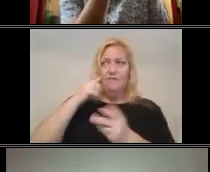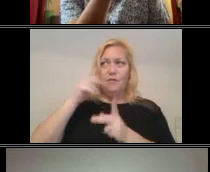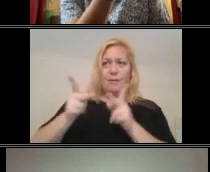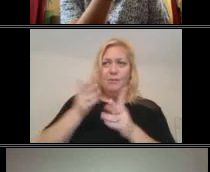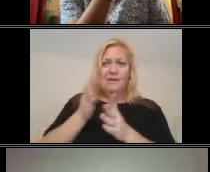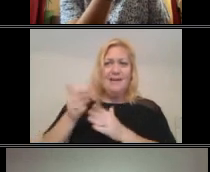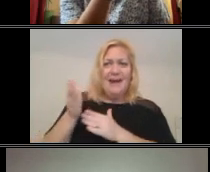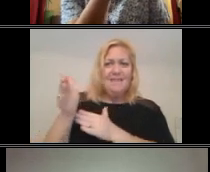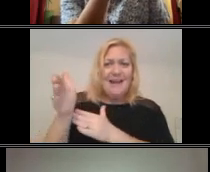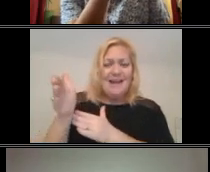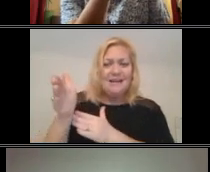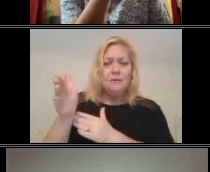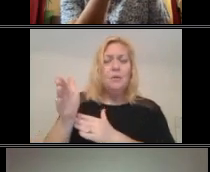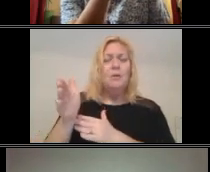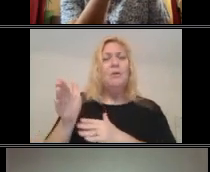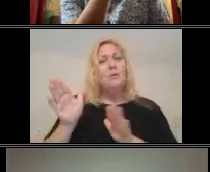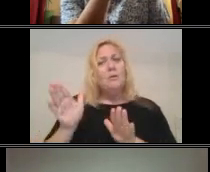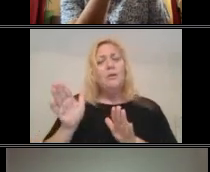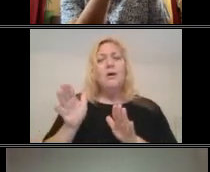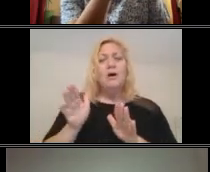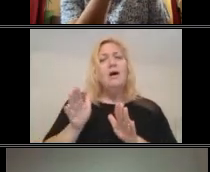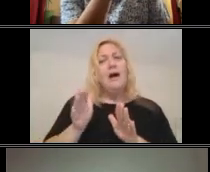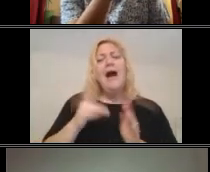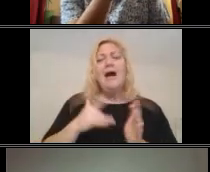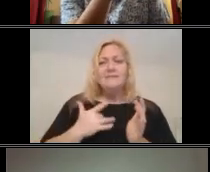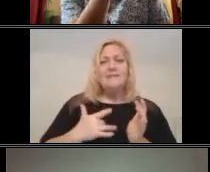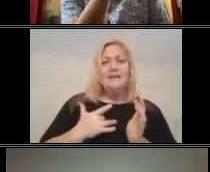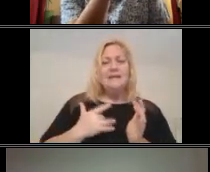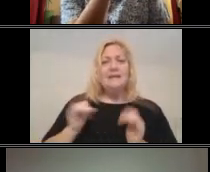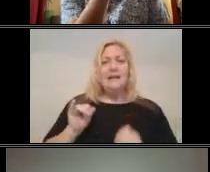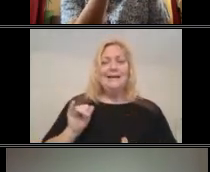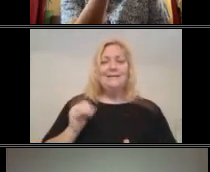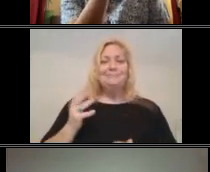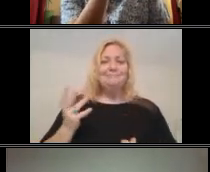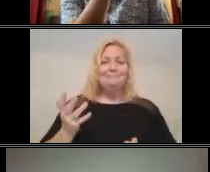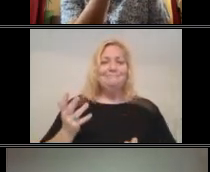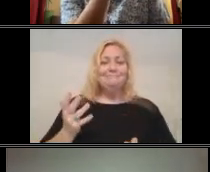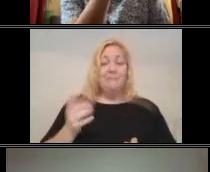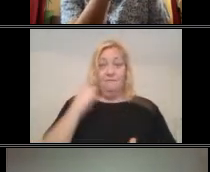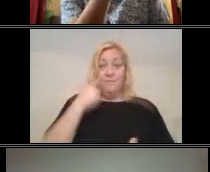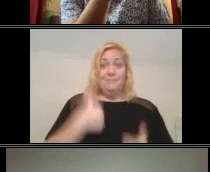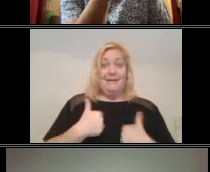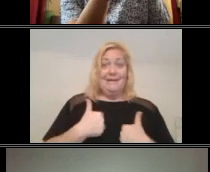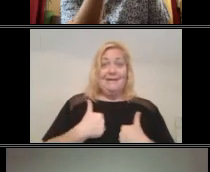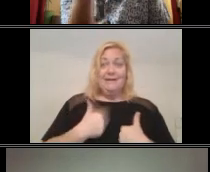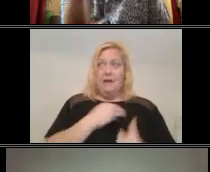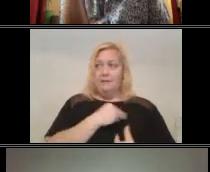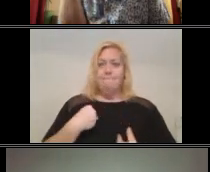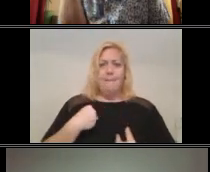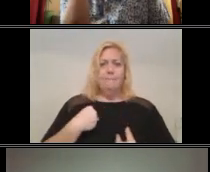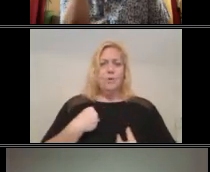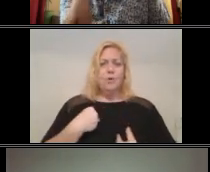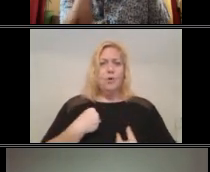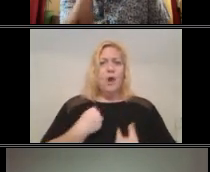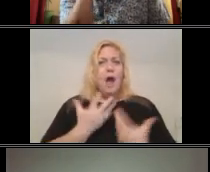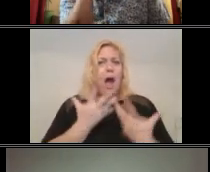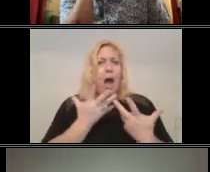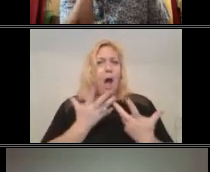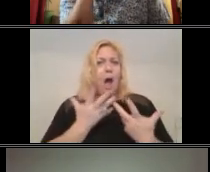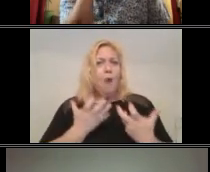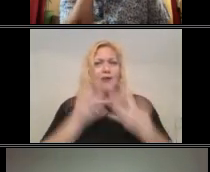it, which I feel like, at least for me as a member, I actually want to